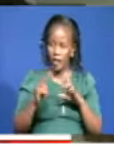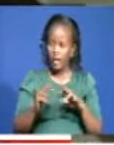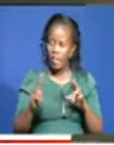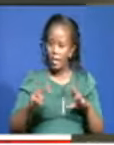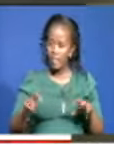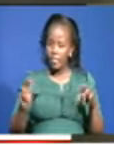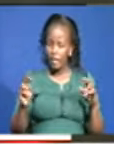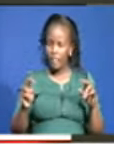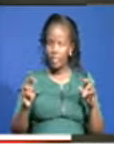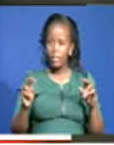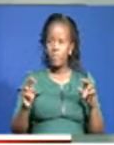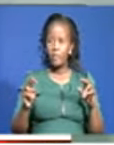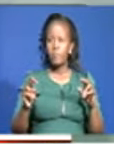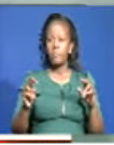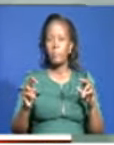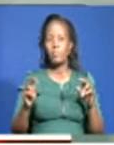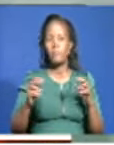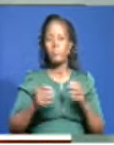Easy Friday.